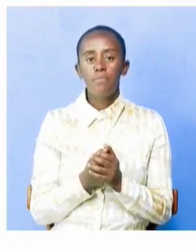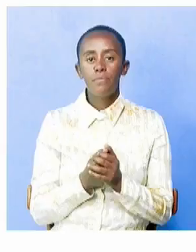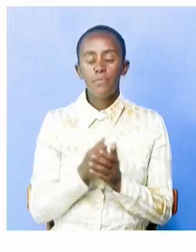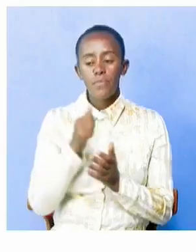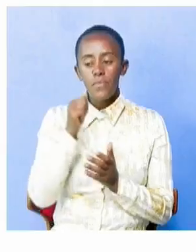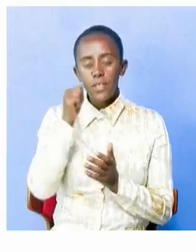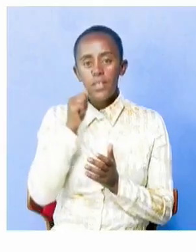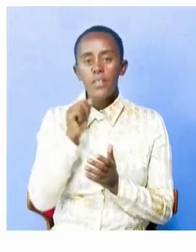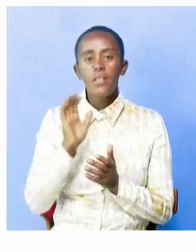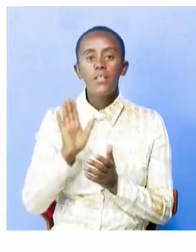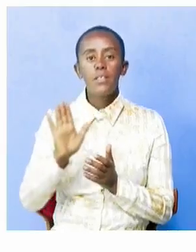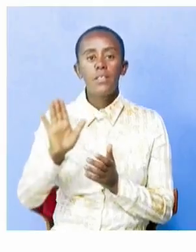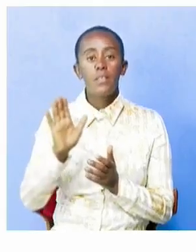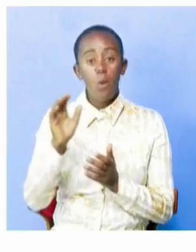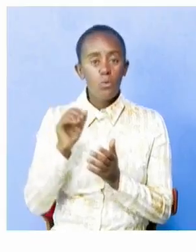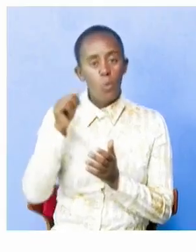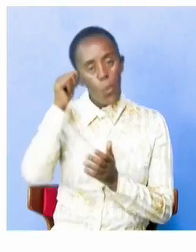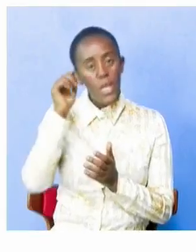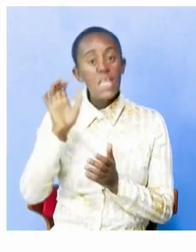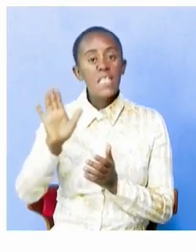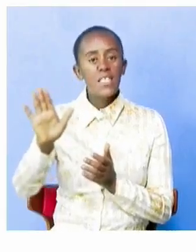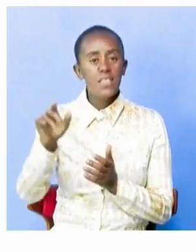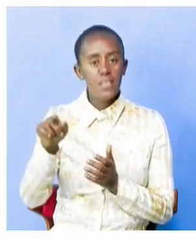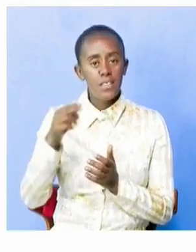his book.